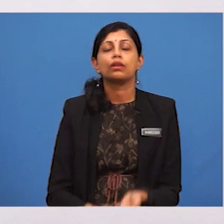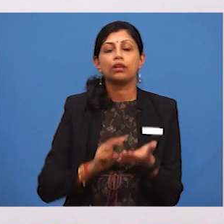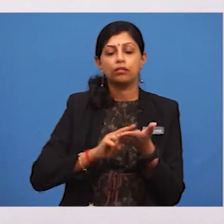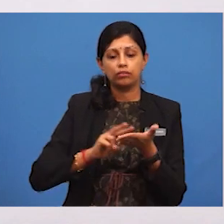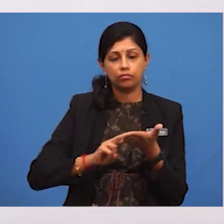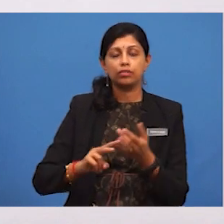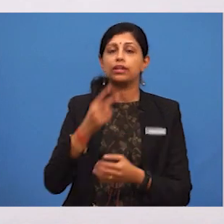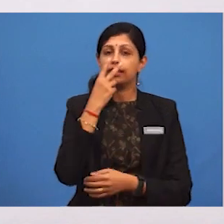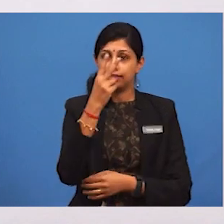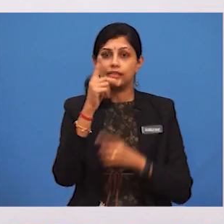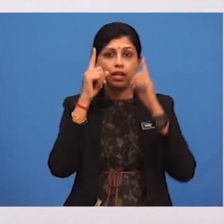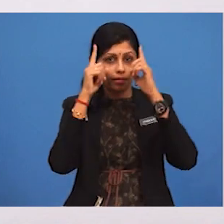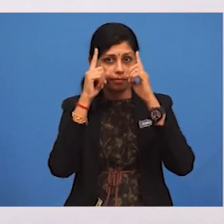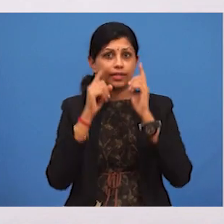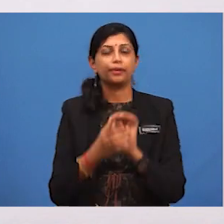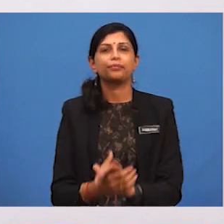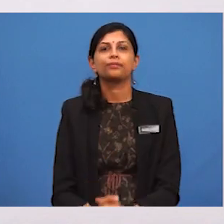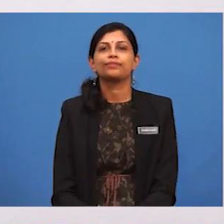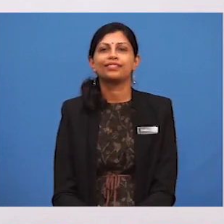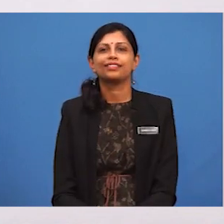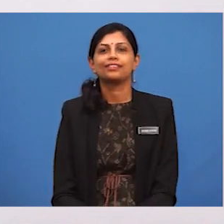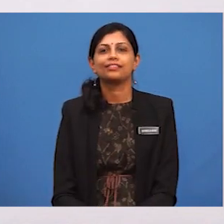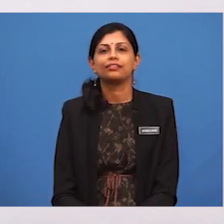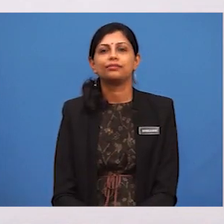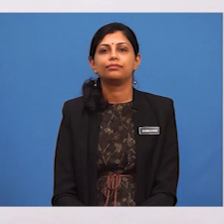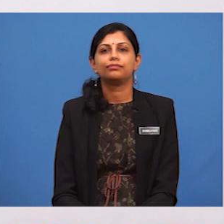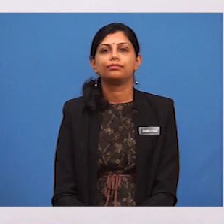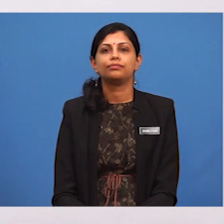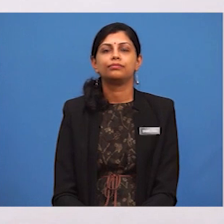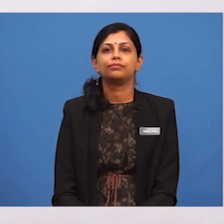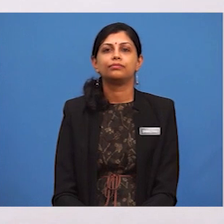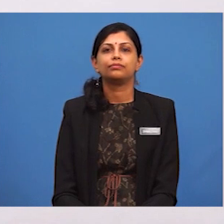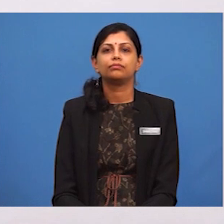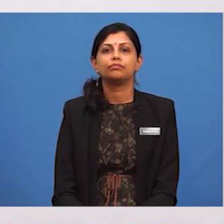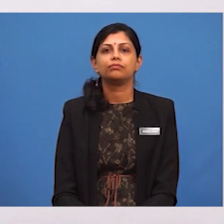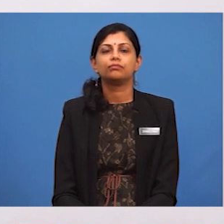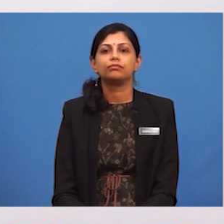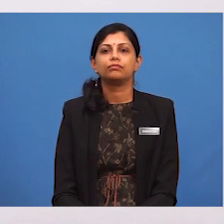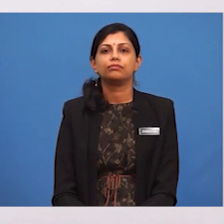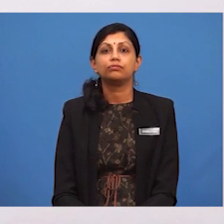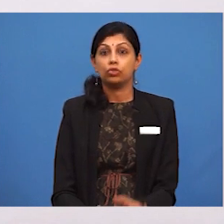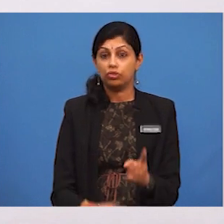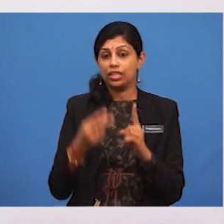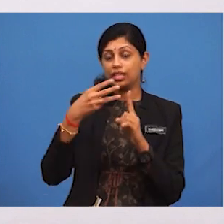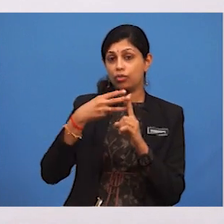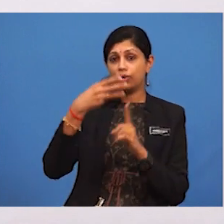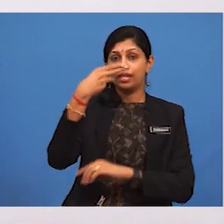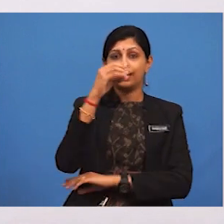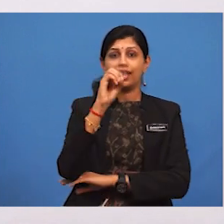extremely helpful, and I think both are great options.